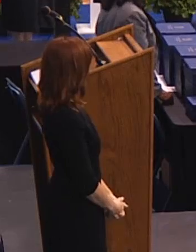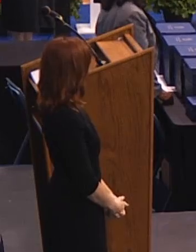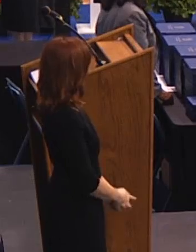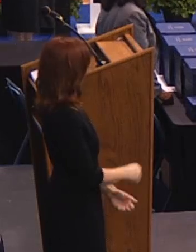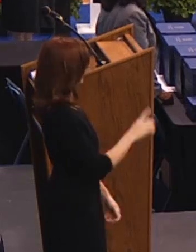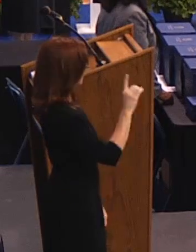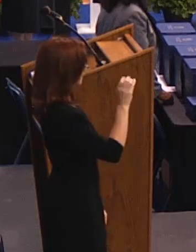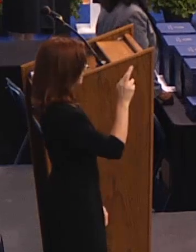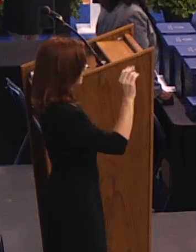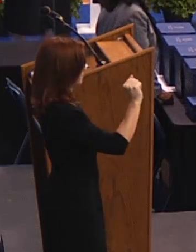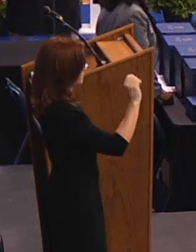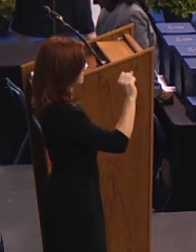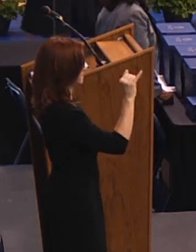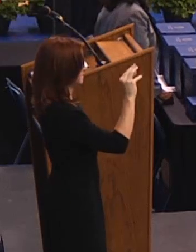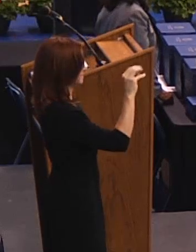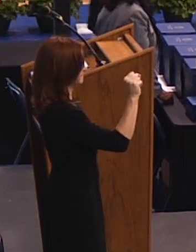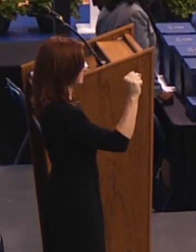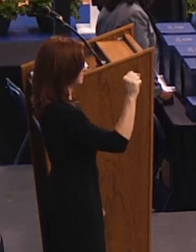Deborah S. Sims, nursing.